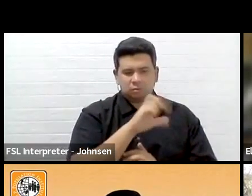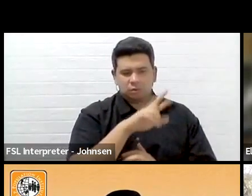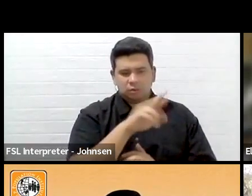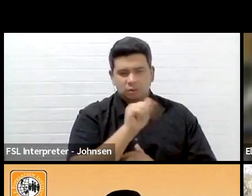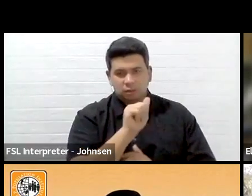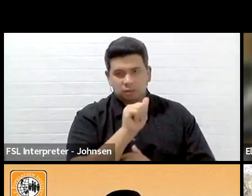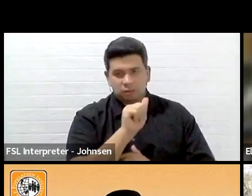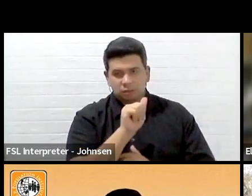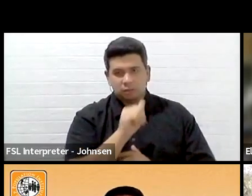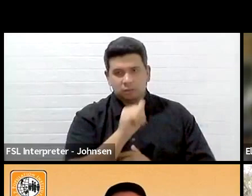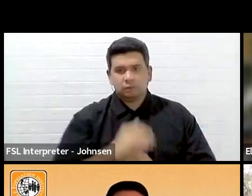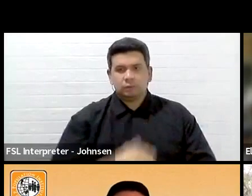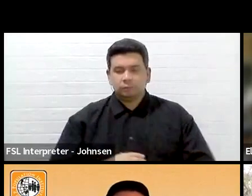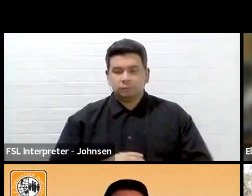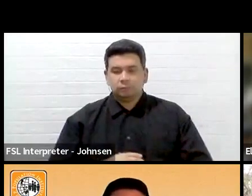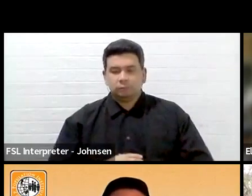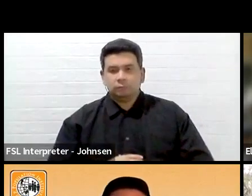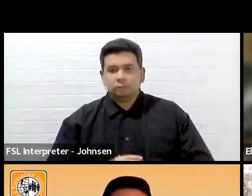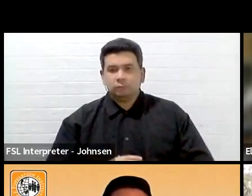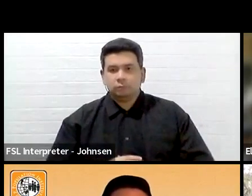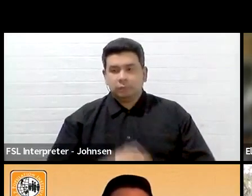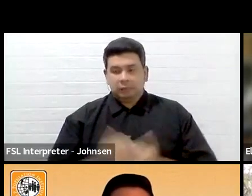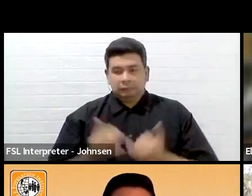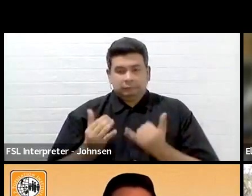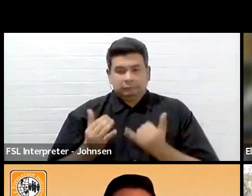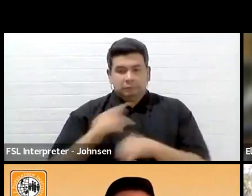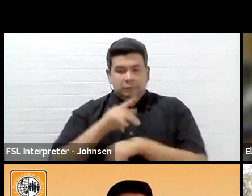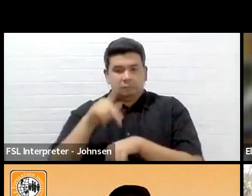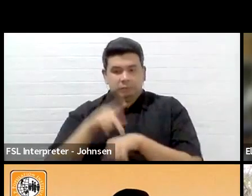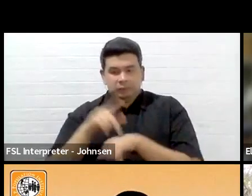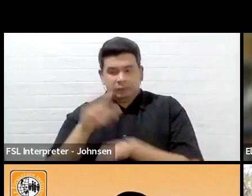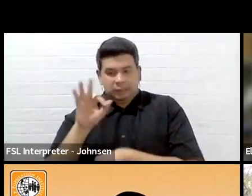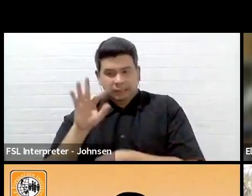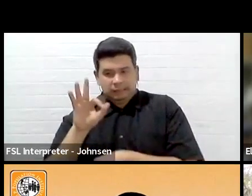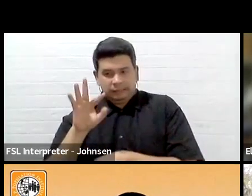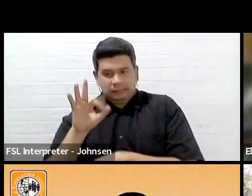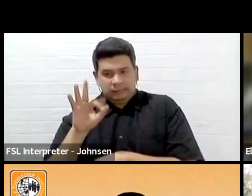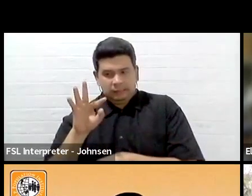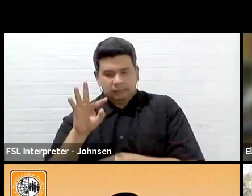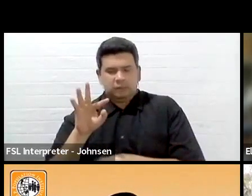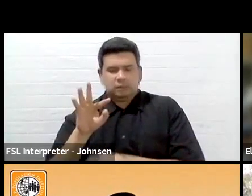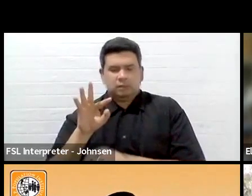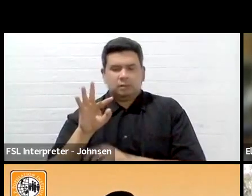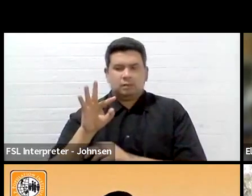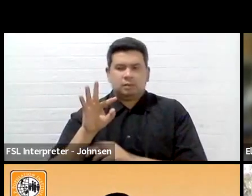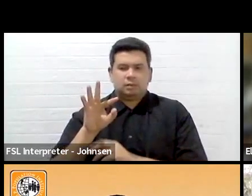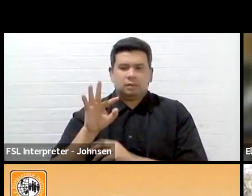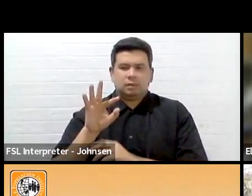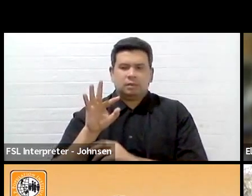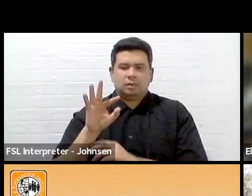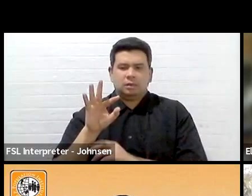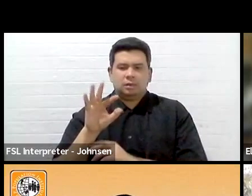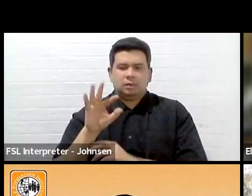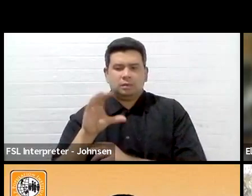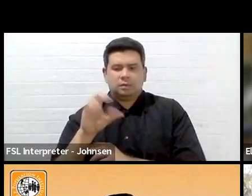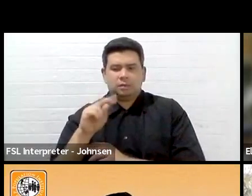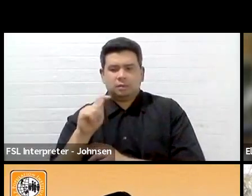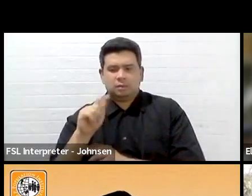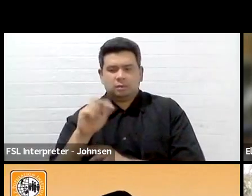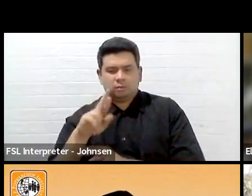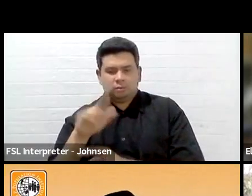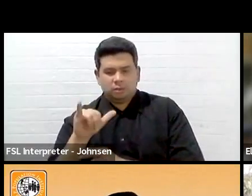the 19th century for almost every decade. No? And if we plot, for example,